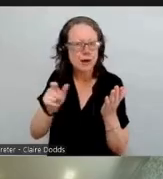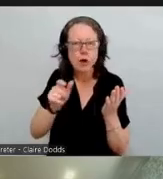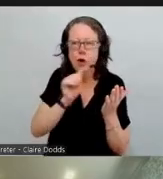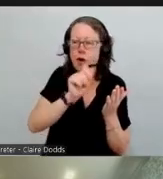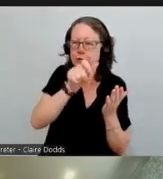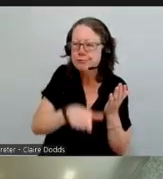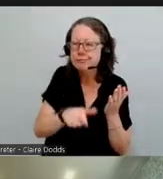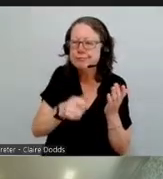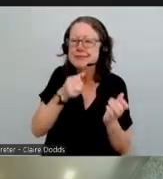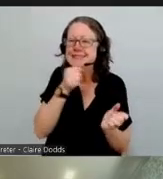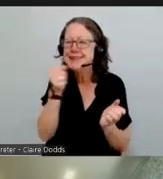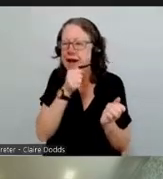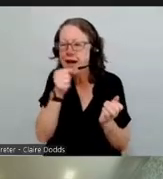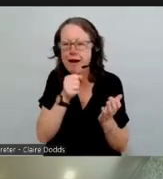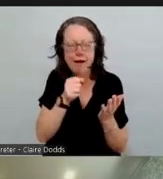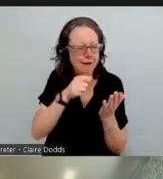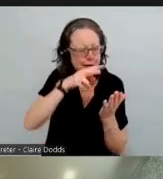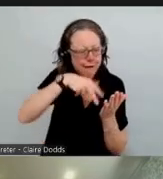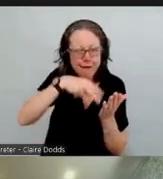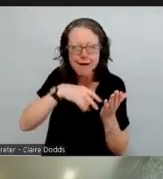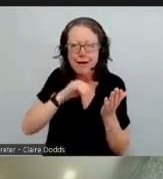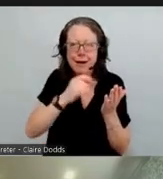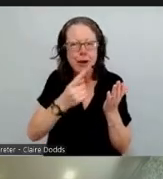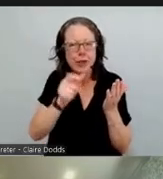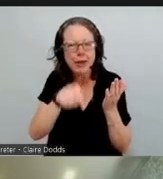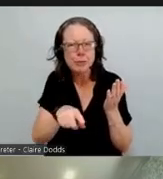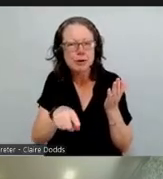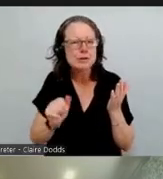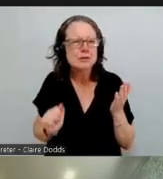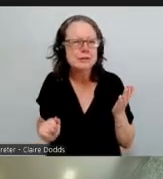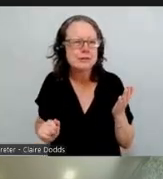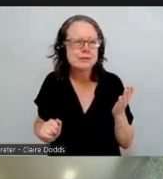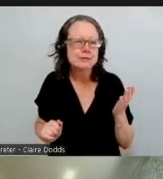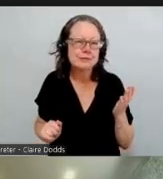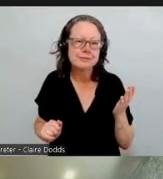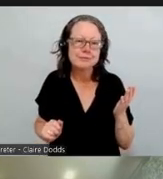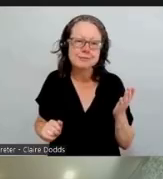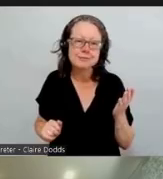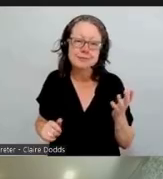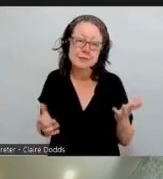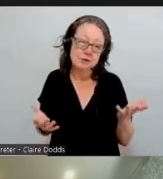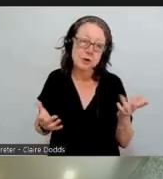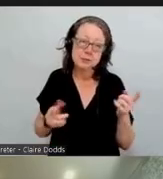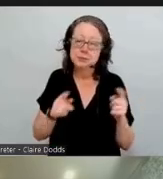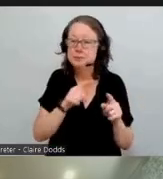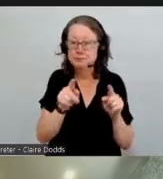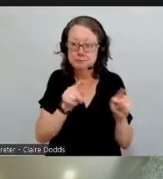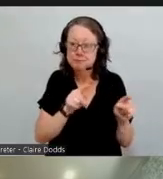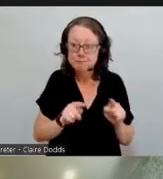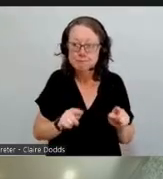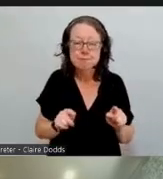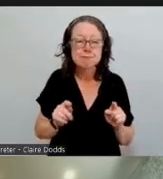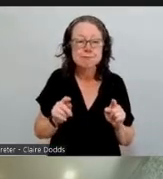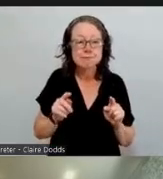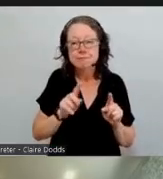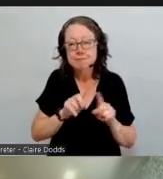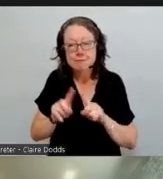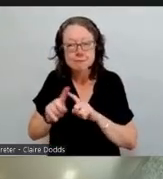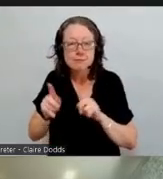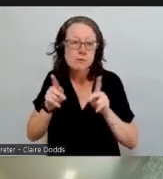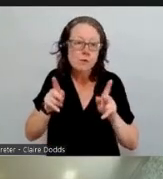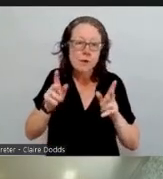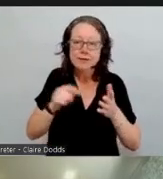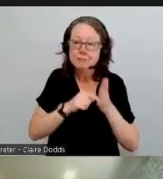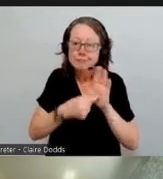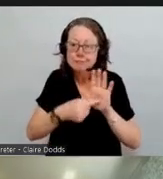artists. And yes, so here's just a few ways that the campaign is being visually showing up across